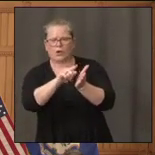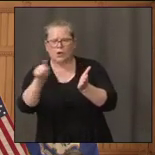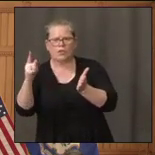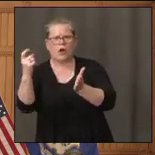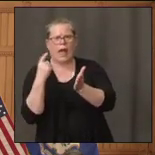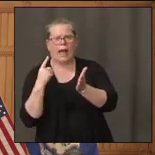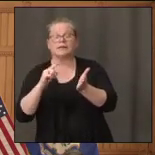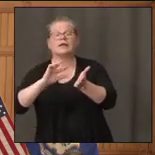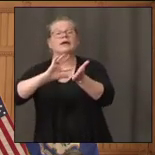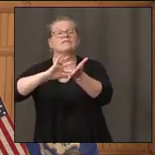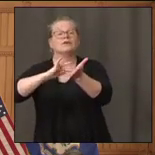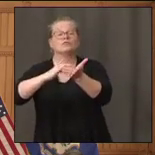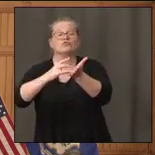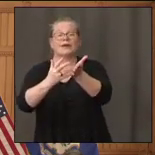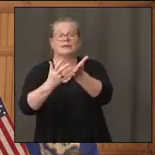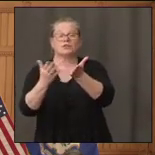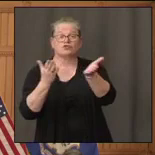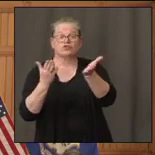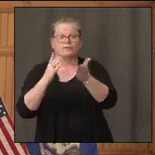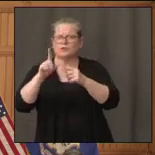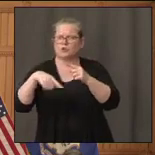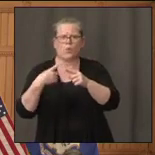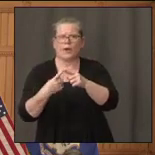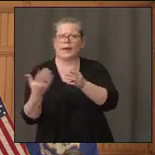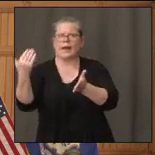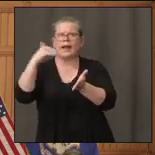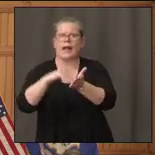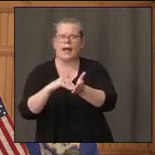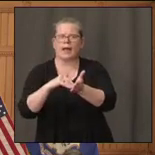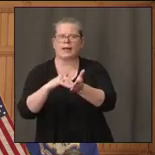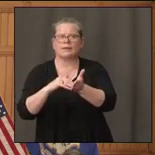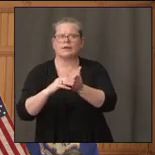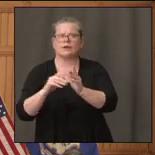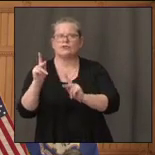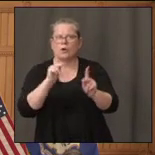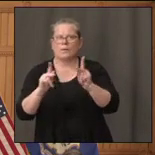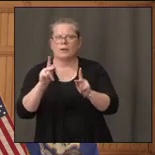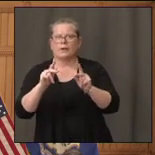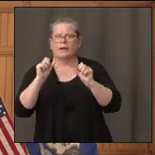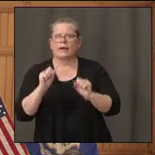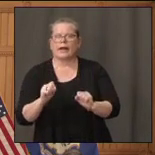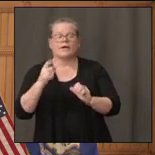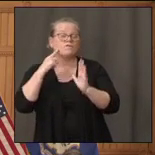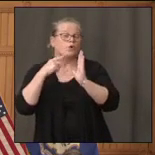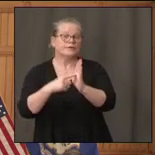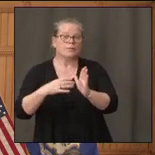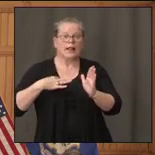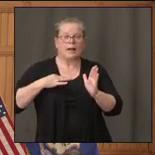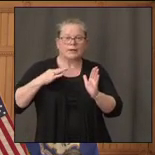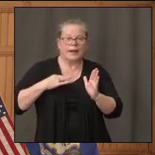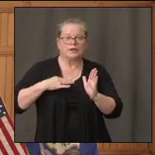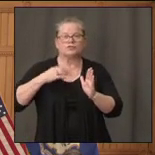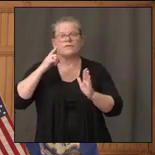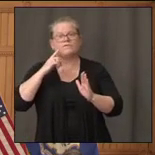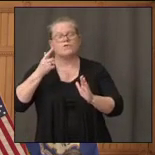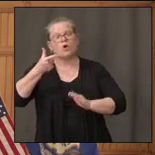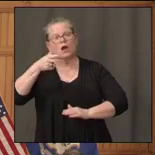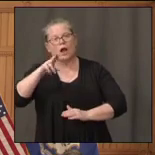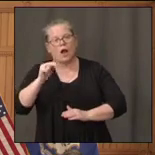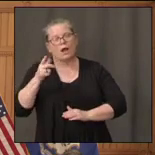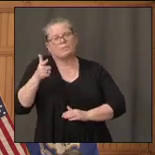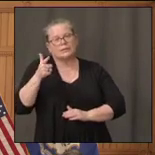to resume so people can continue on with their application for a pistol permit or an ammunition